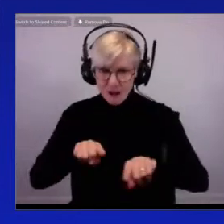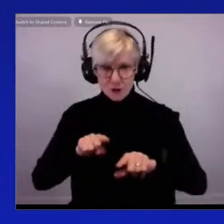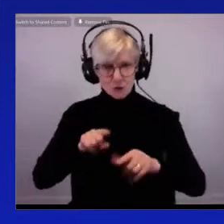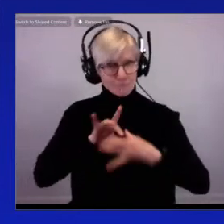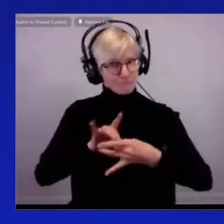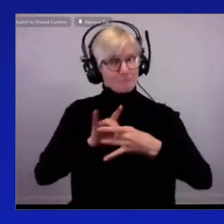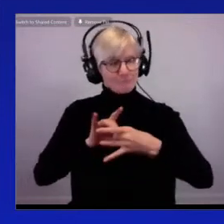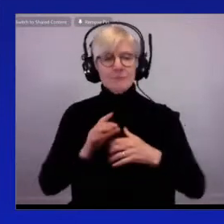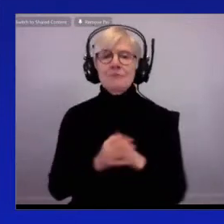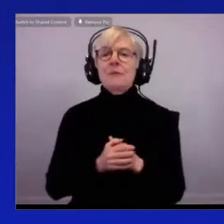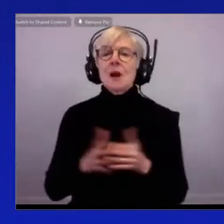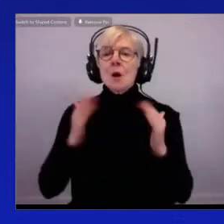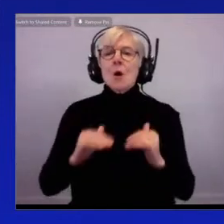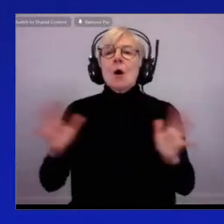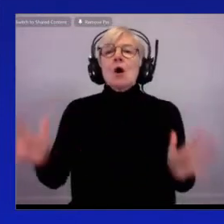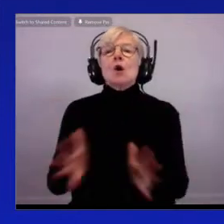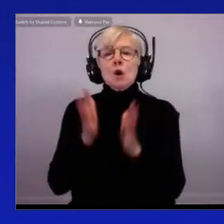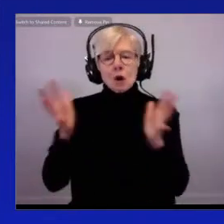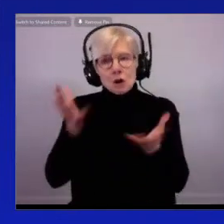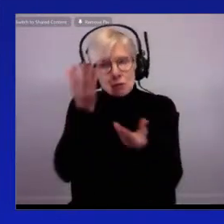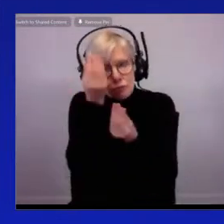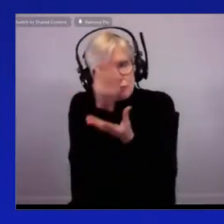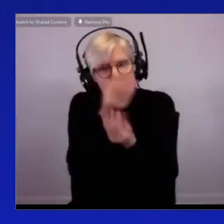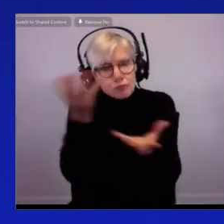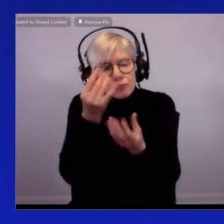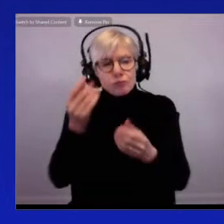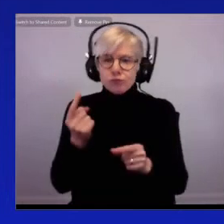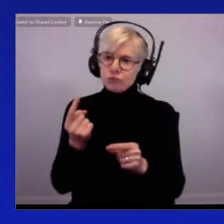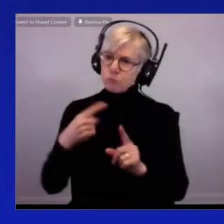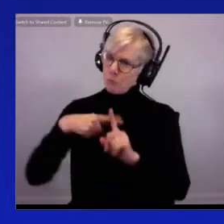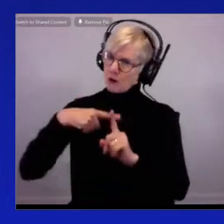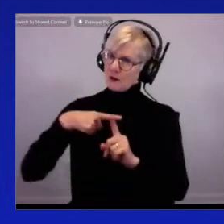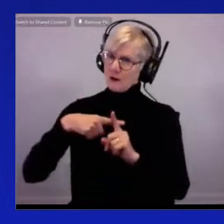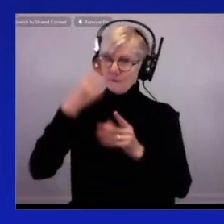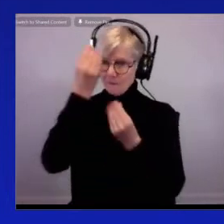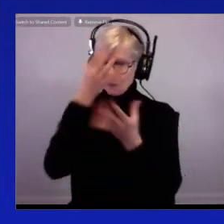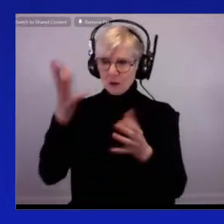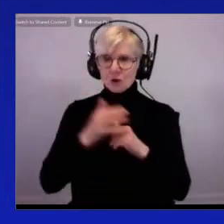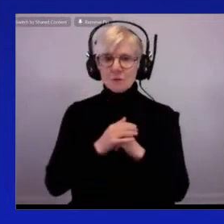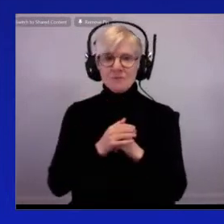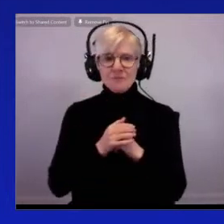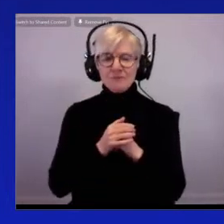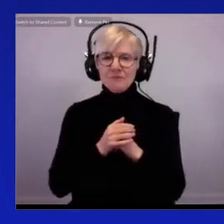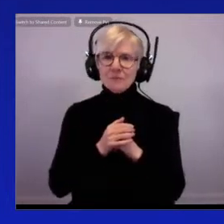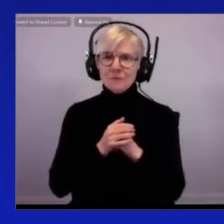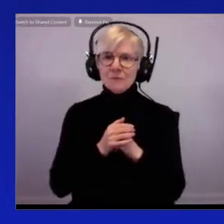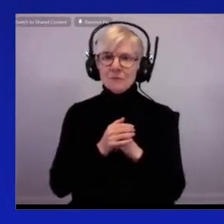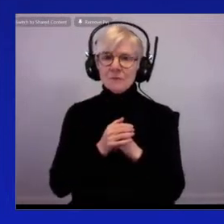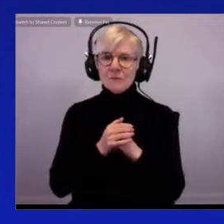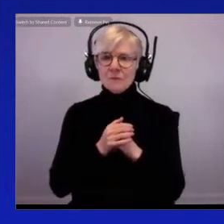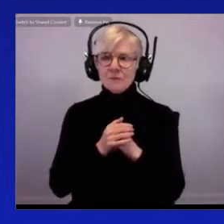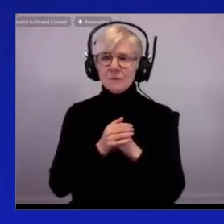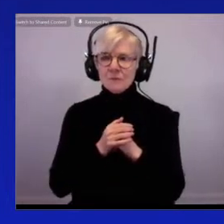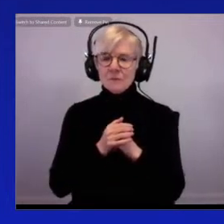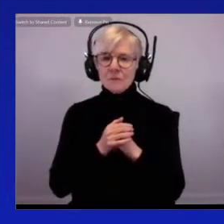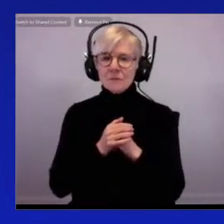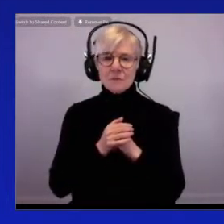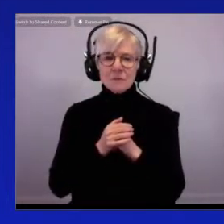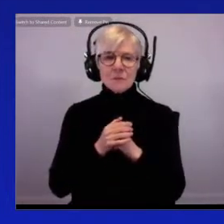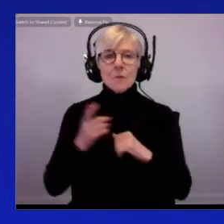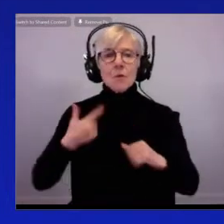Also, encouraging information, I believe was just alluded to earlier, but I'll share a bit more.